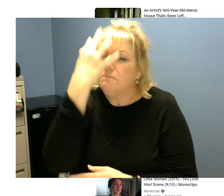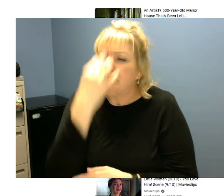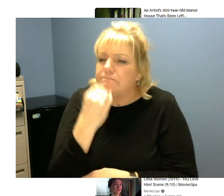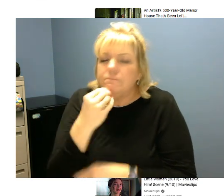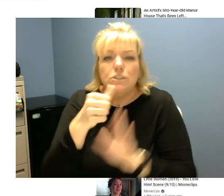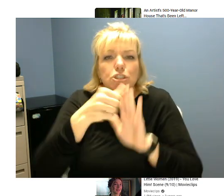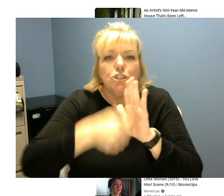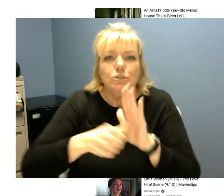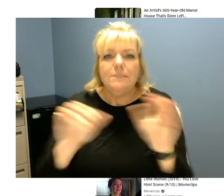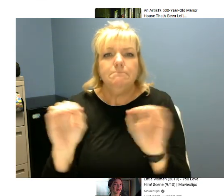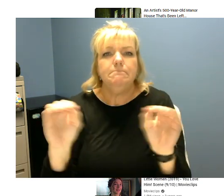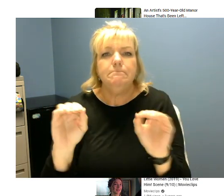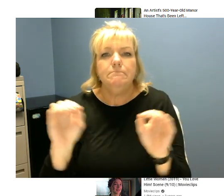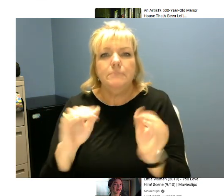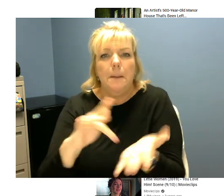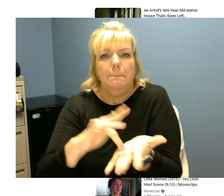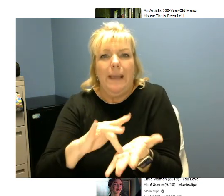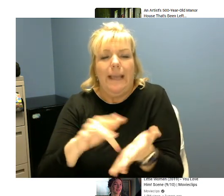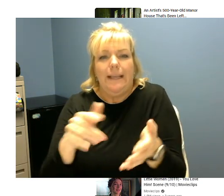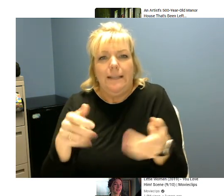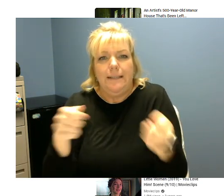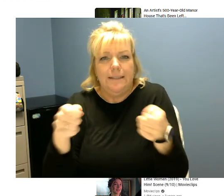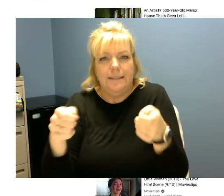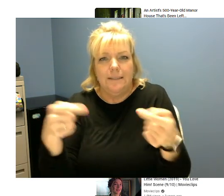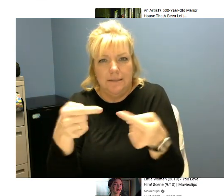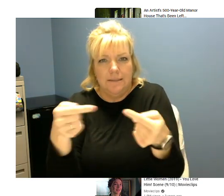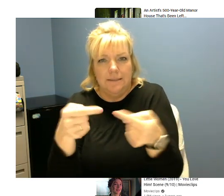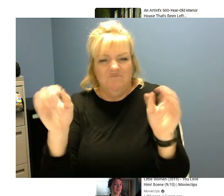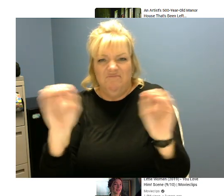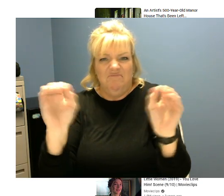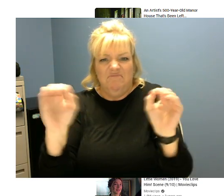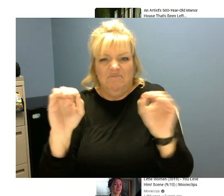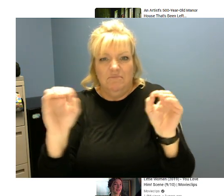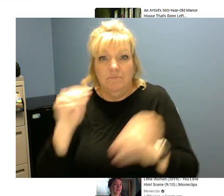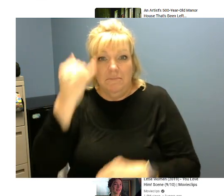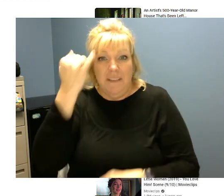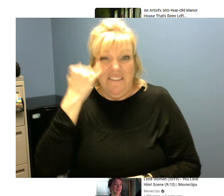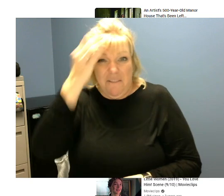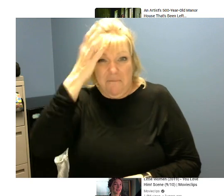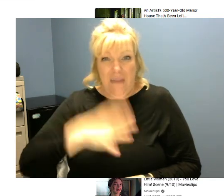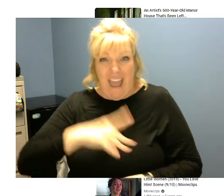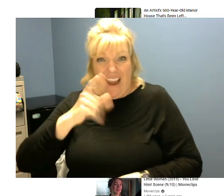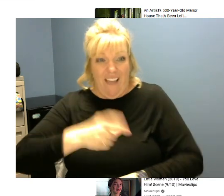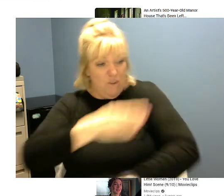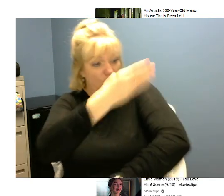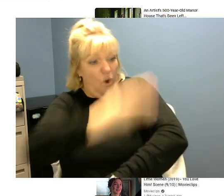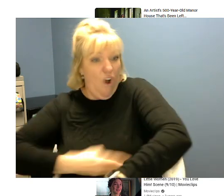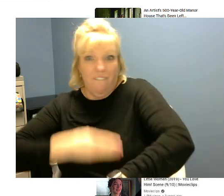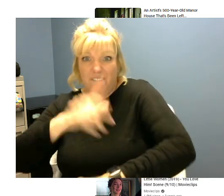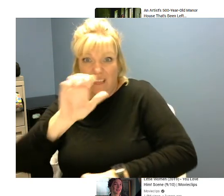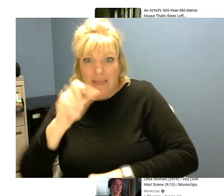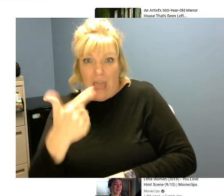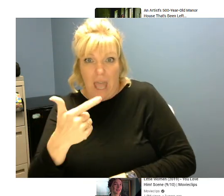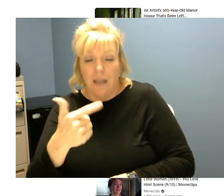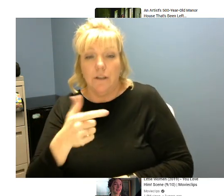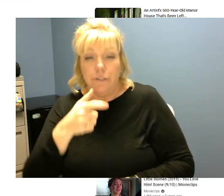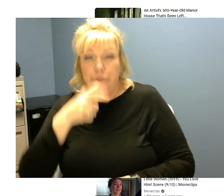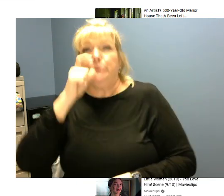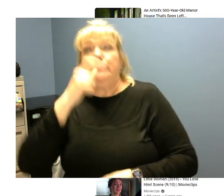a man had to get his arm amputated or his leg cut off, they just gave him a shot of whiskey and